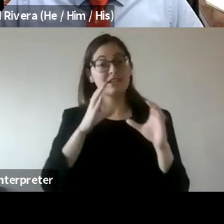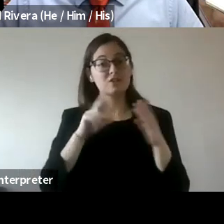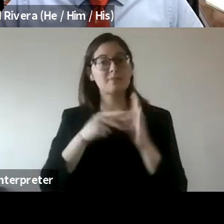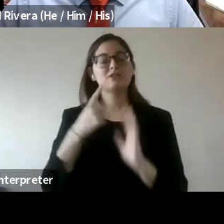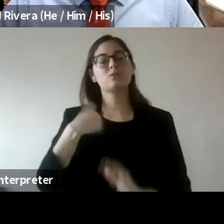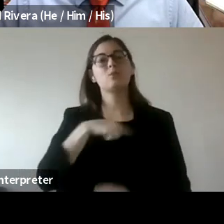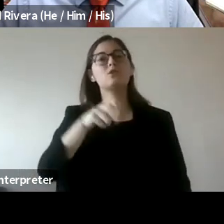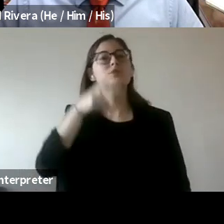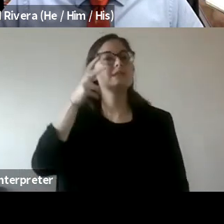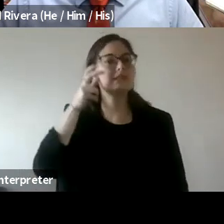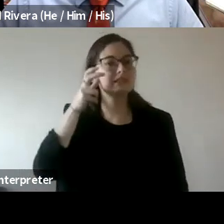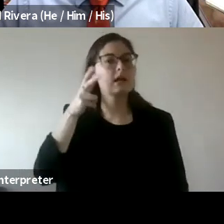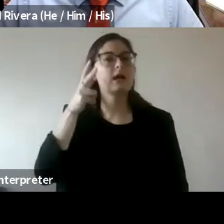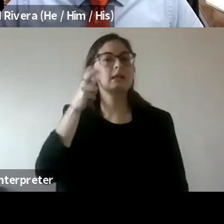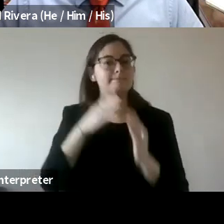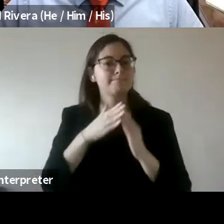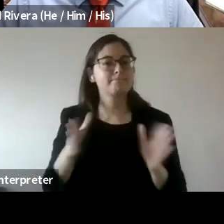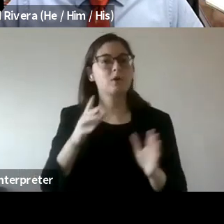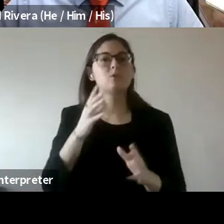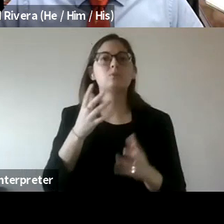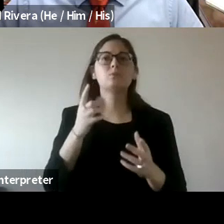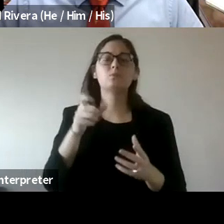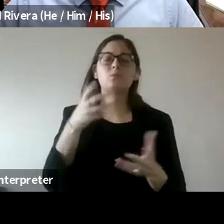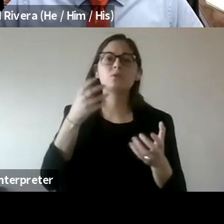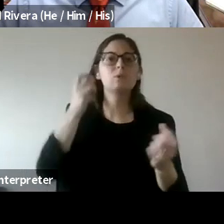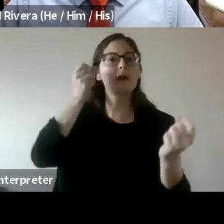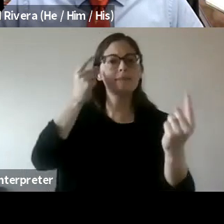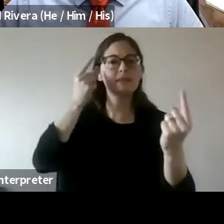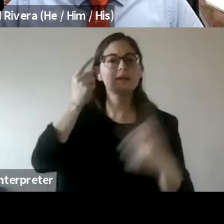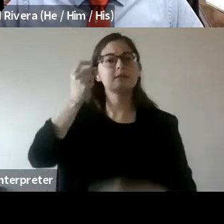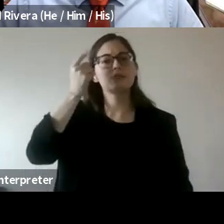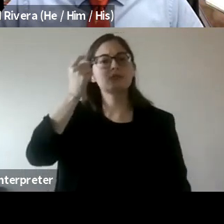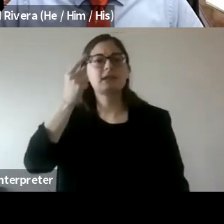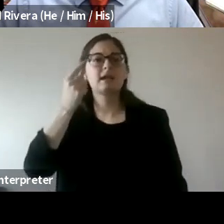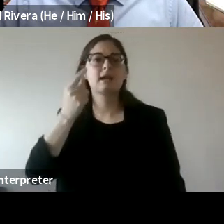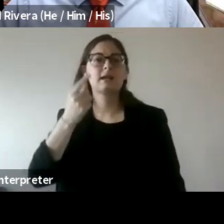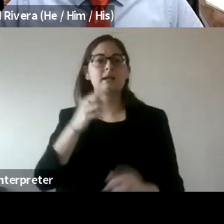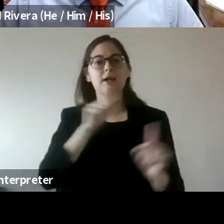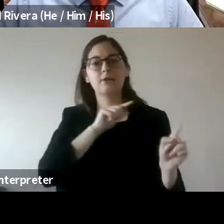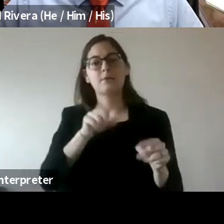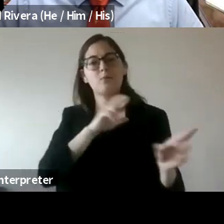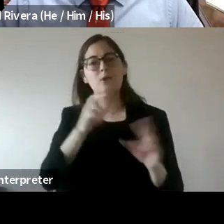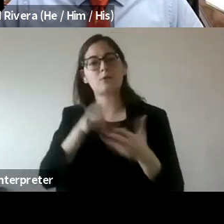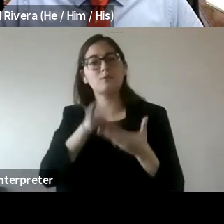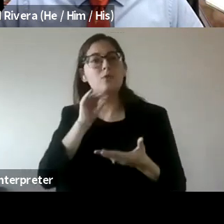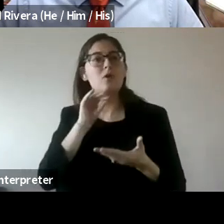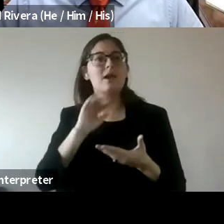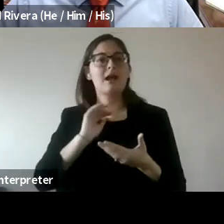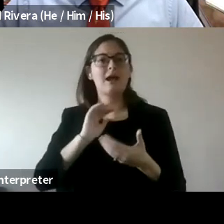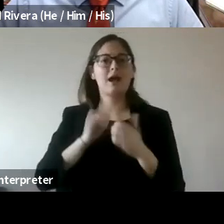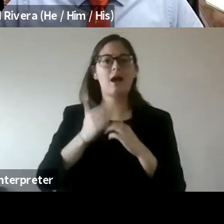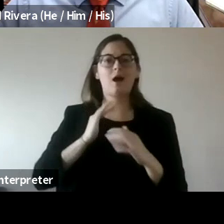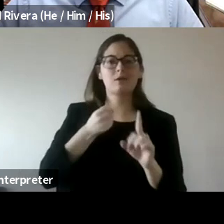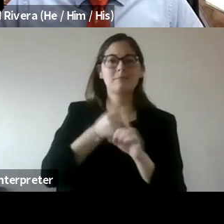should seek to empathize and understand and come ready to learn about the impacts of our ideas and practices on others, people beyond our own personal